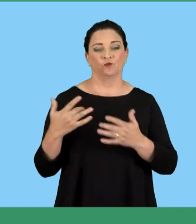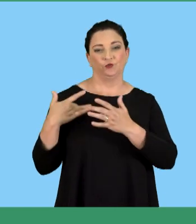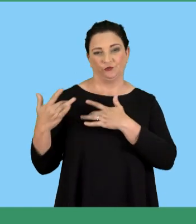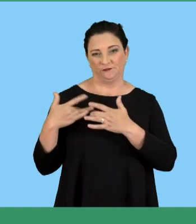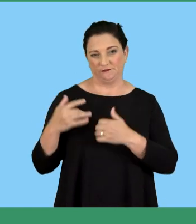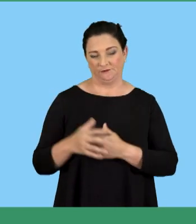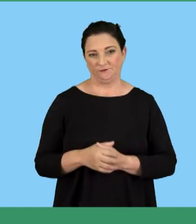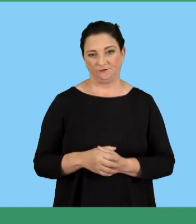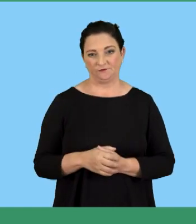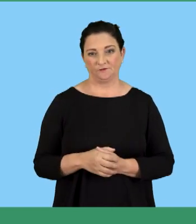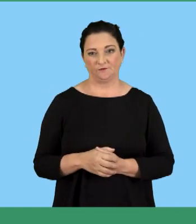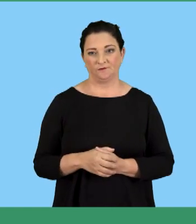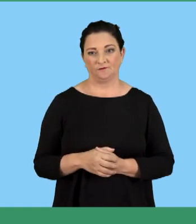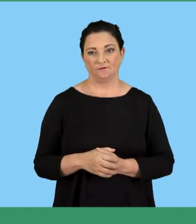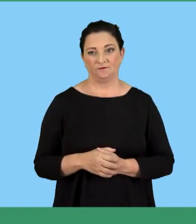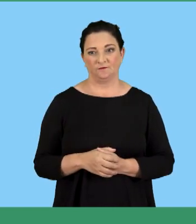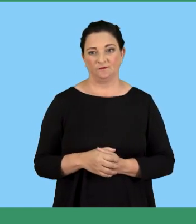concern.